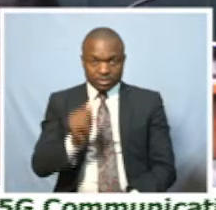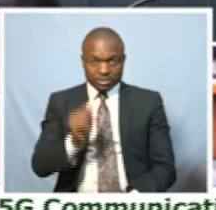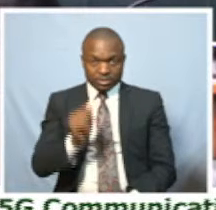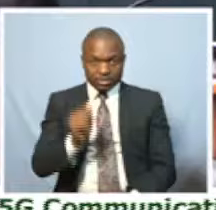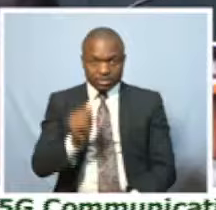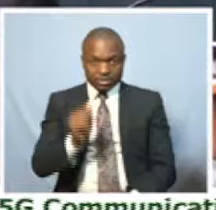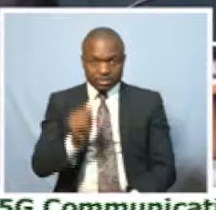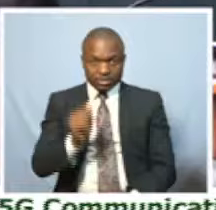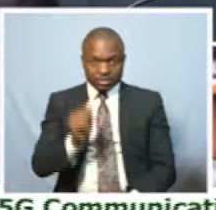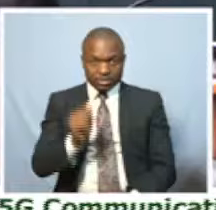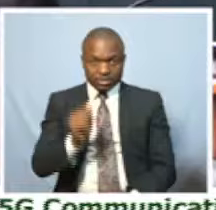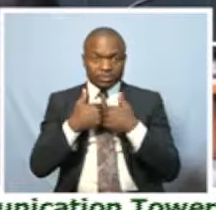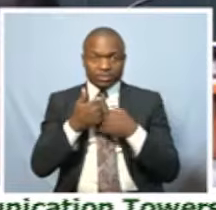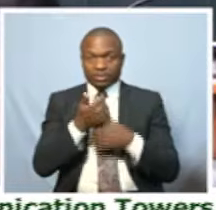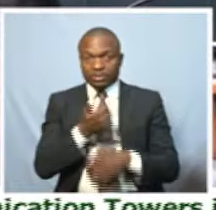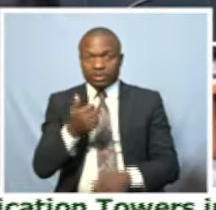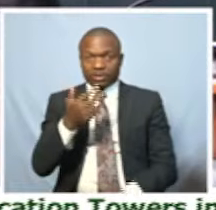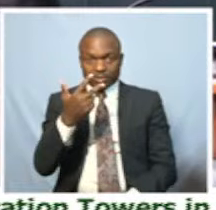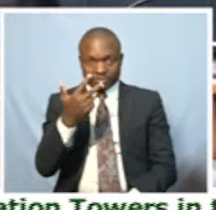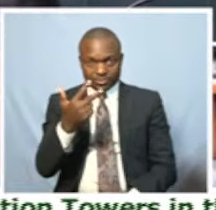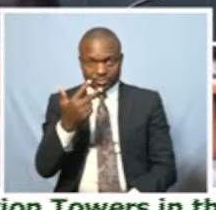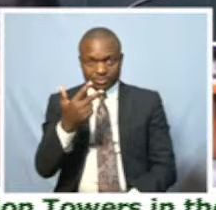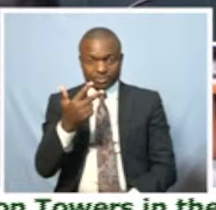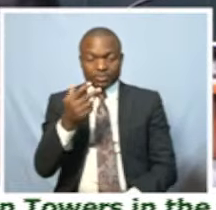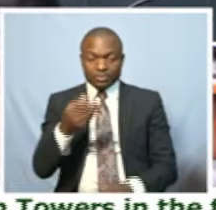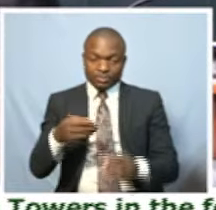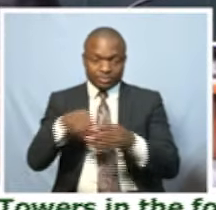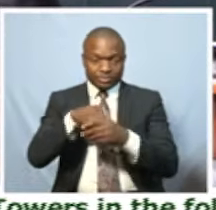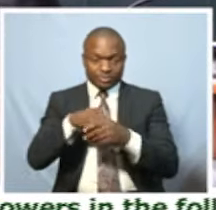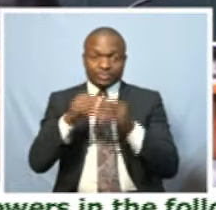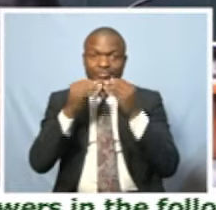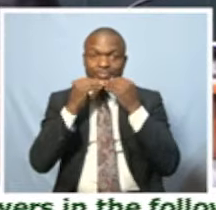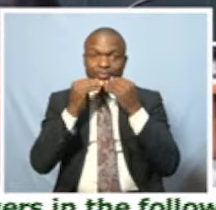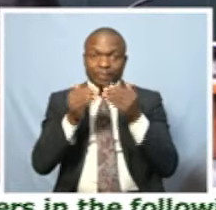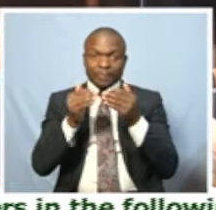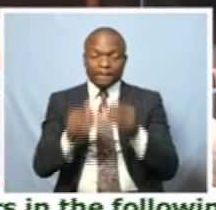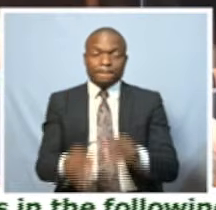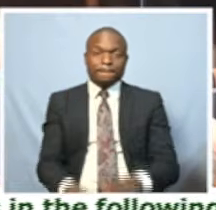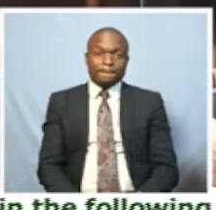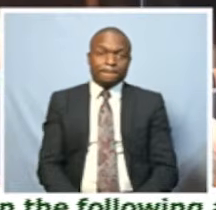remaining with another 3 to be considered. I thank you.